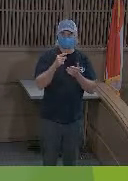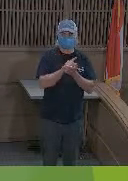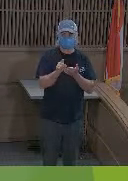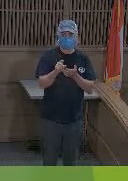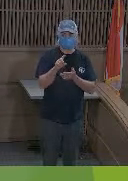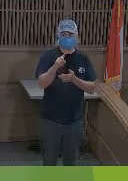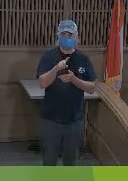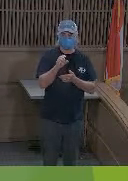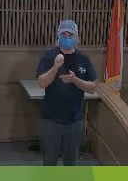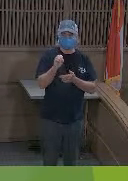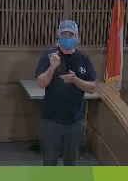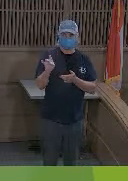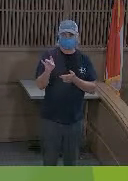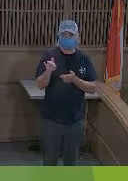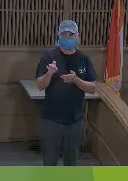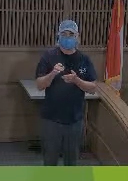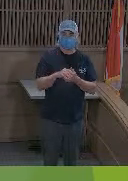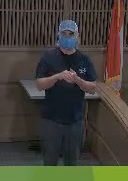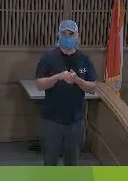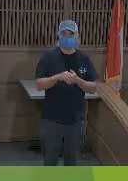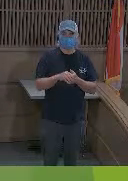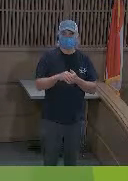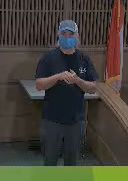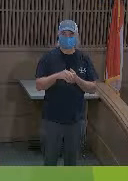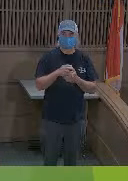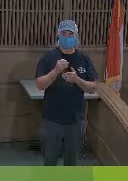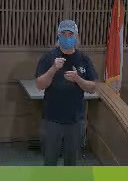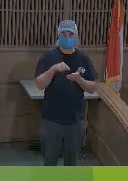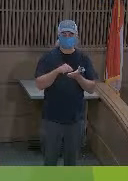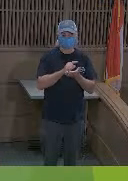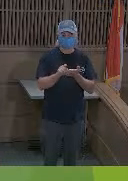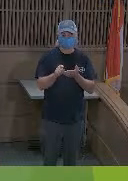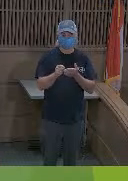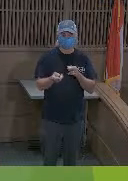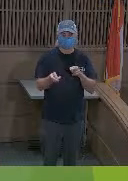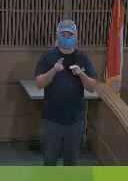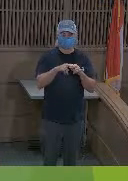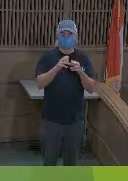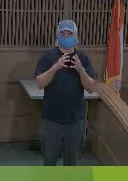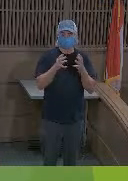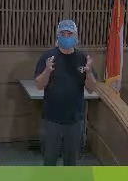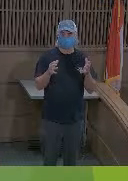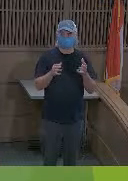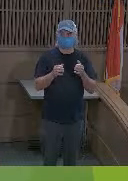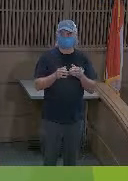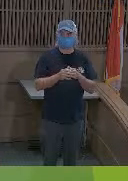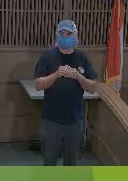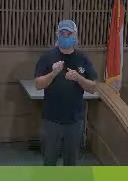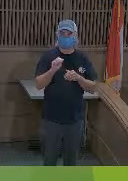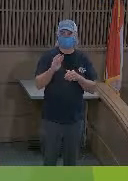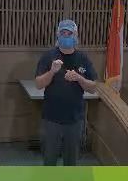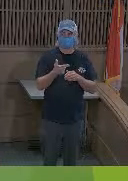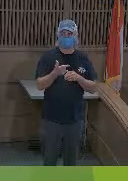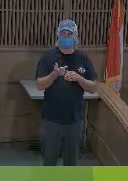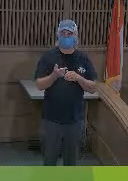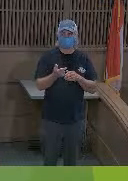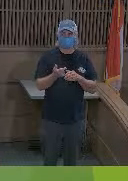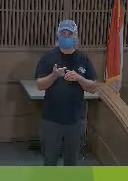went up significantly more than anticipated. The census for the week ending August 21